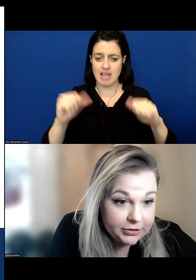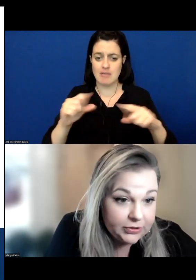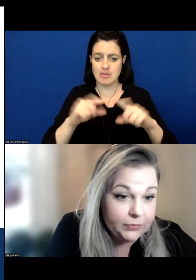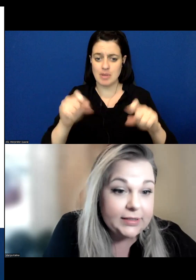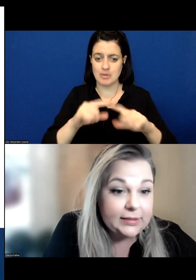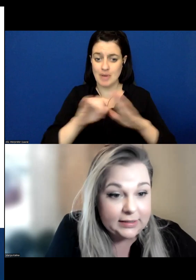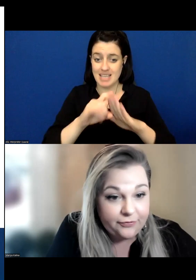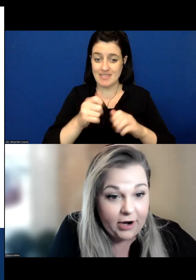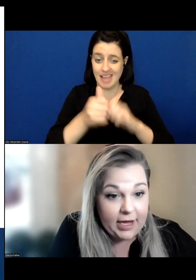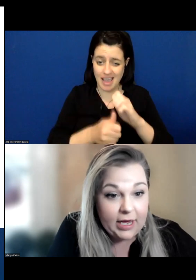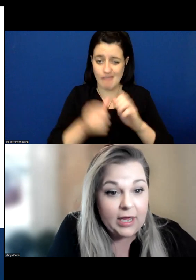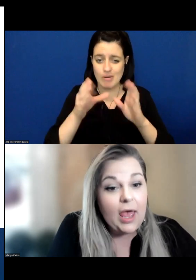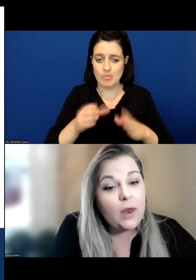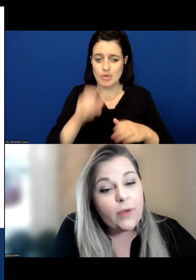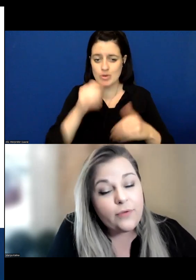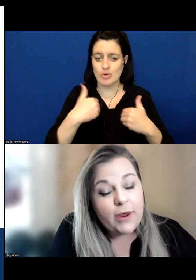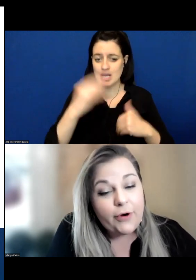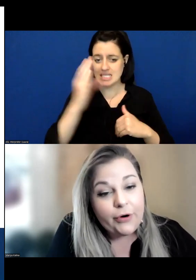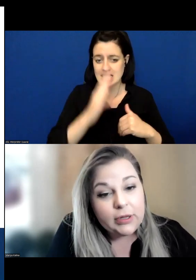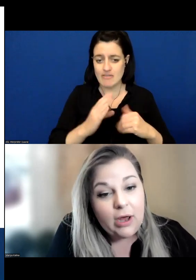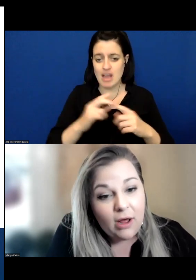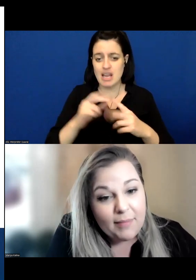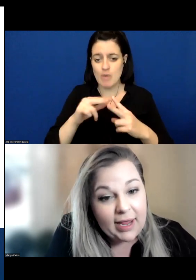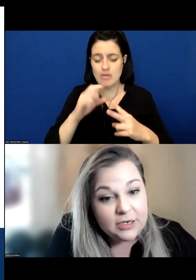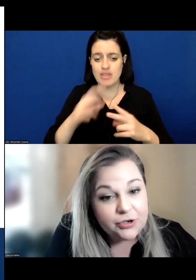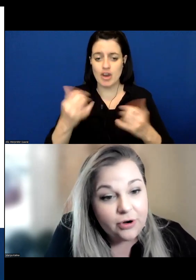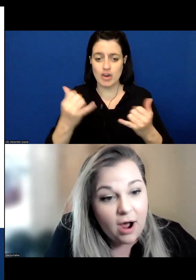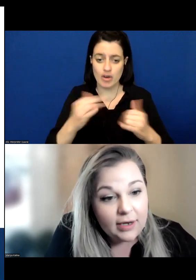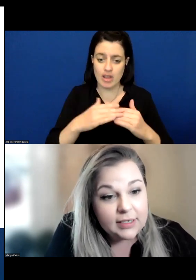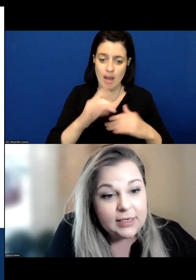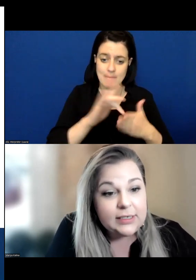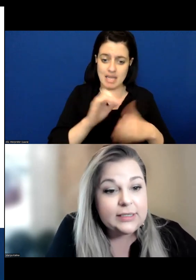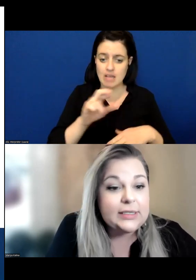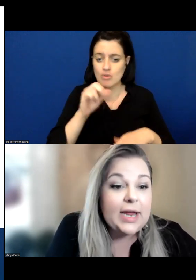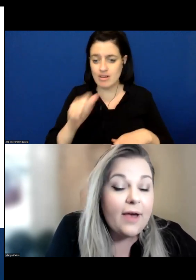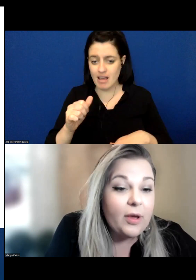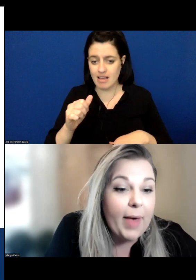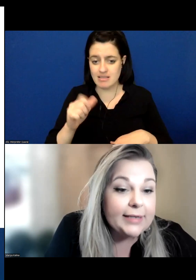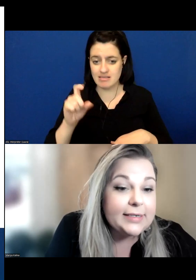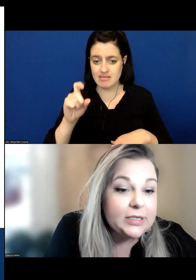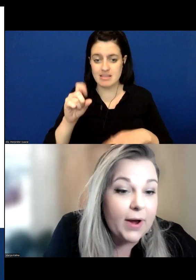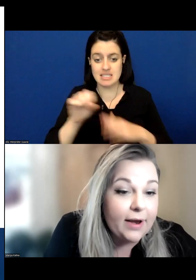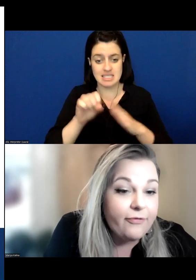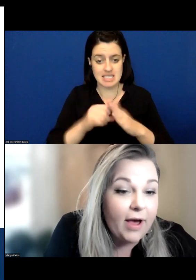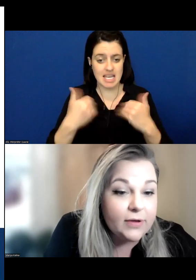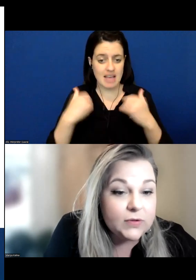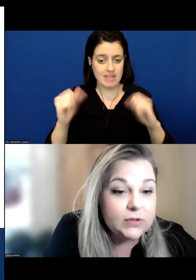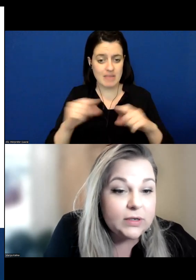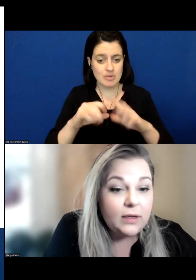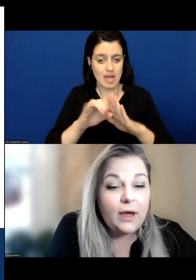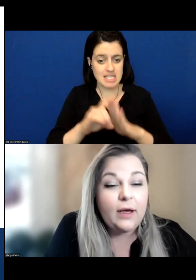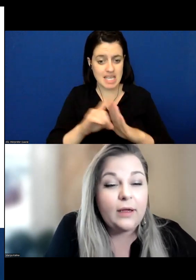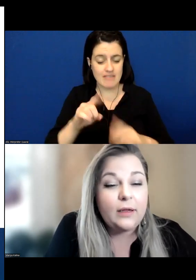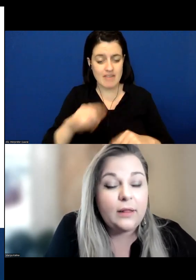every person who has schizophrenia and whether they are currently on medication or not? Does the state have capacity to identify